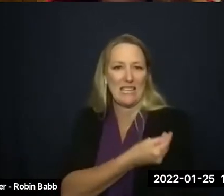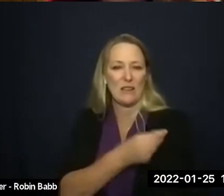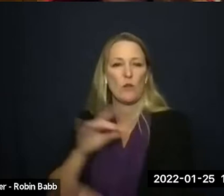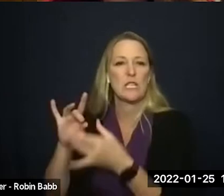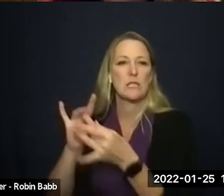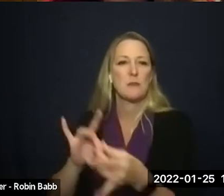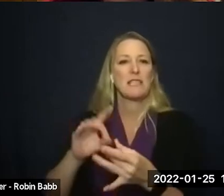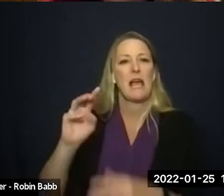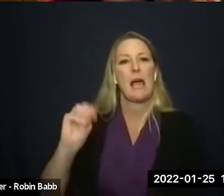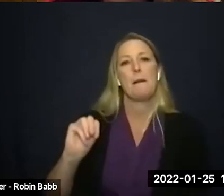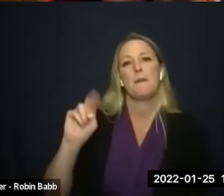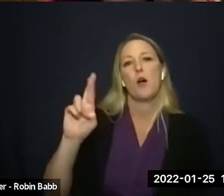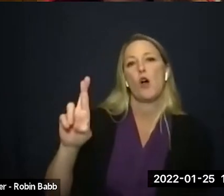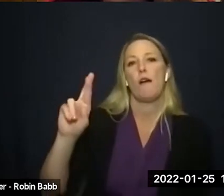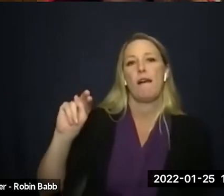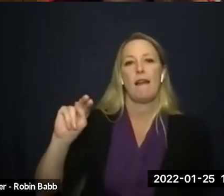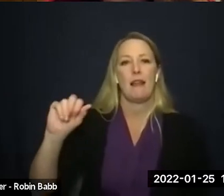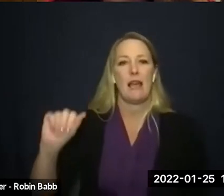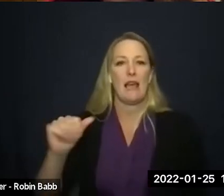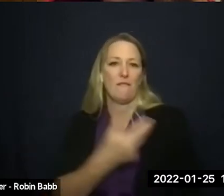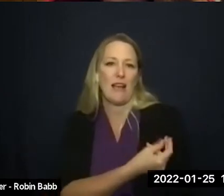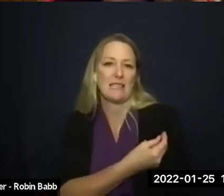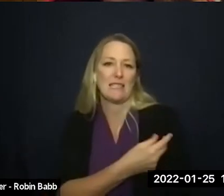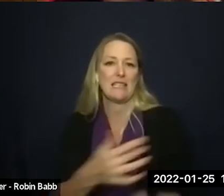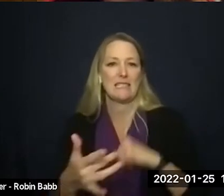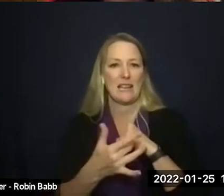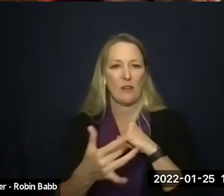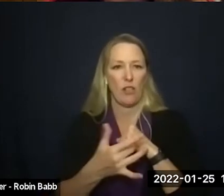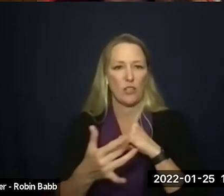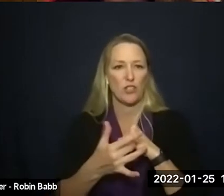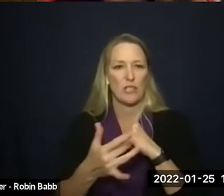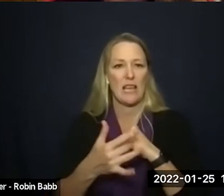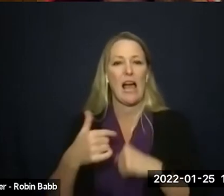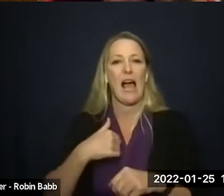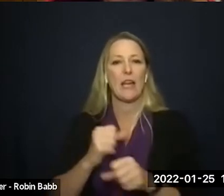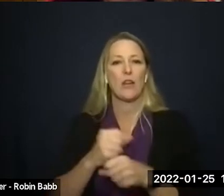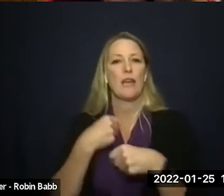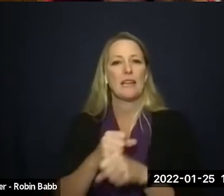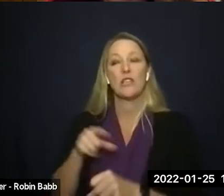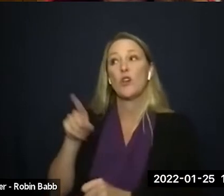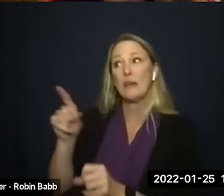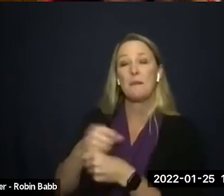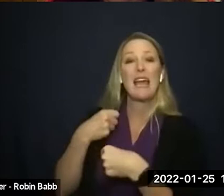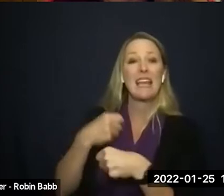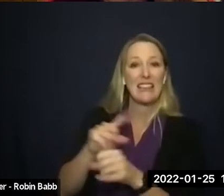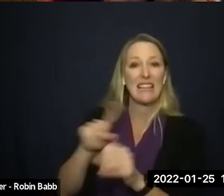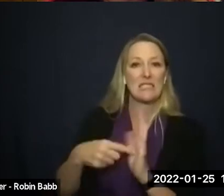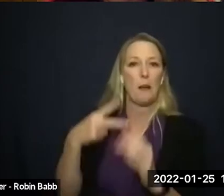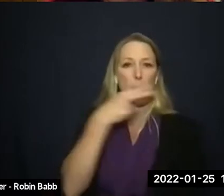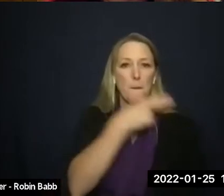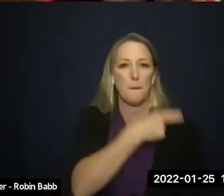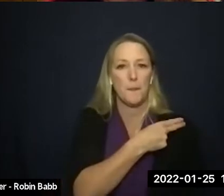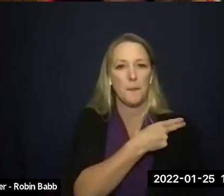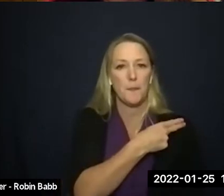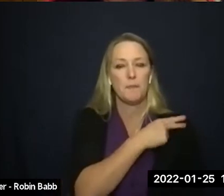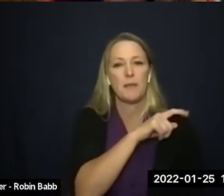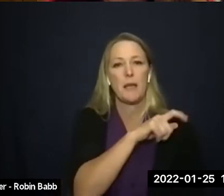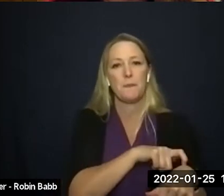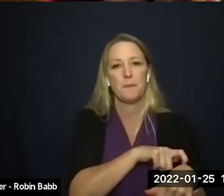the mrna vaccine technology i created so he created this time